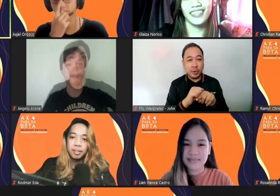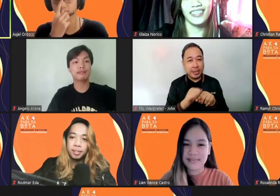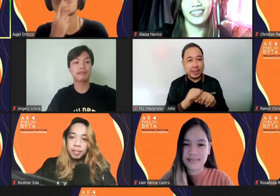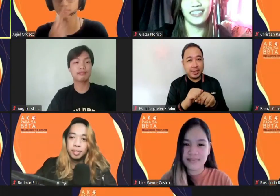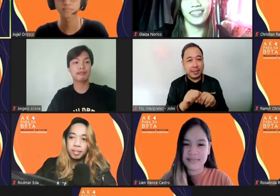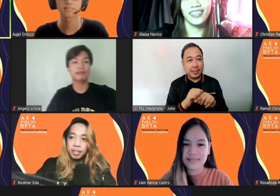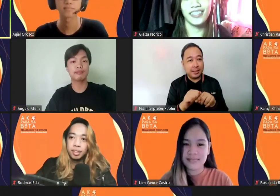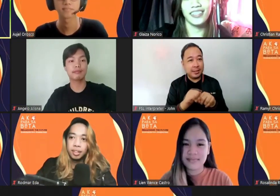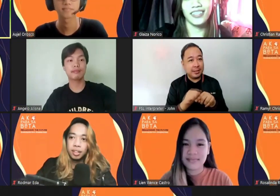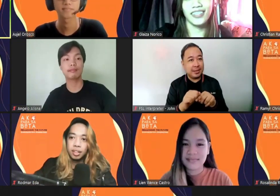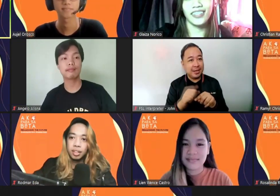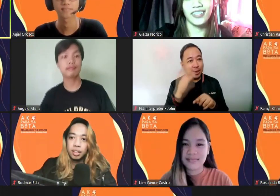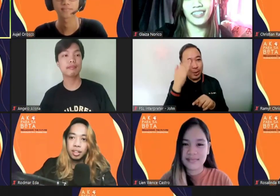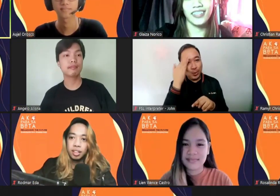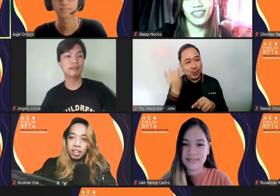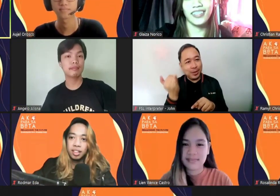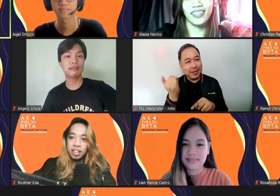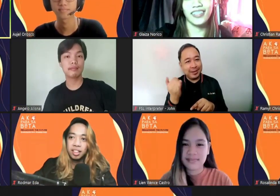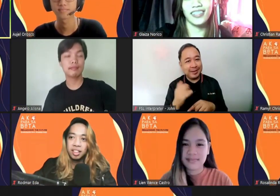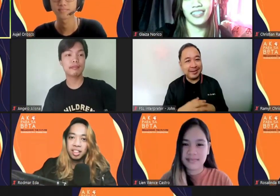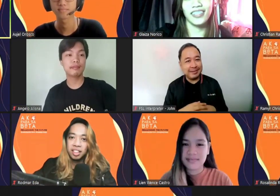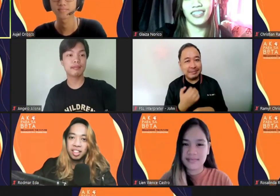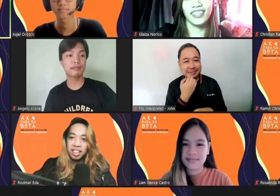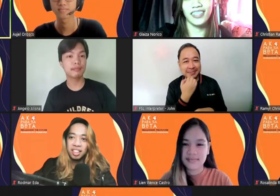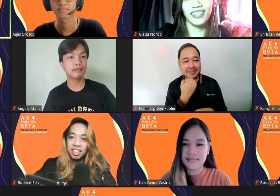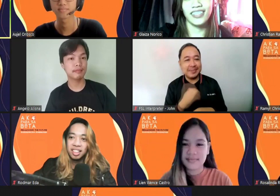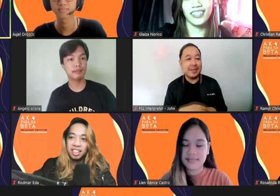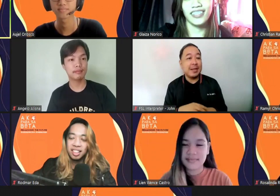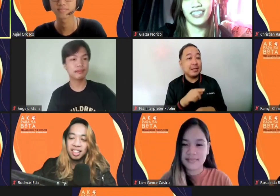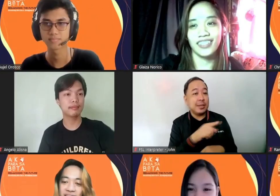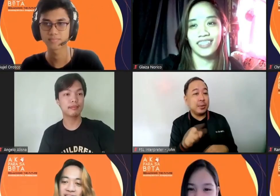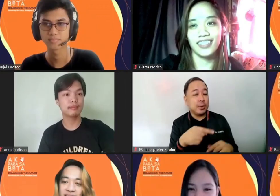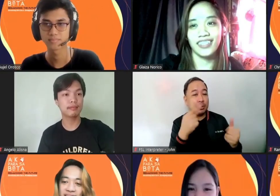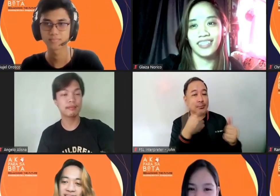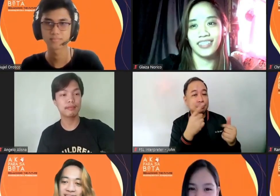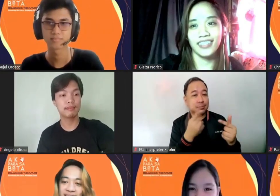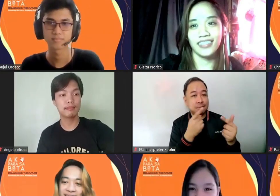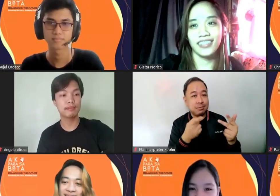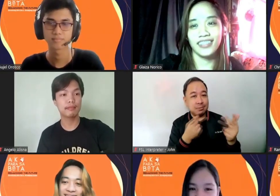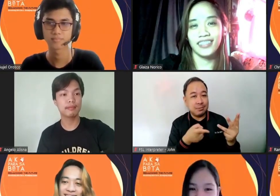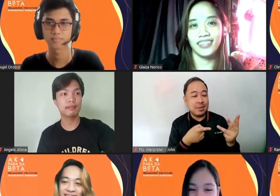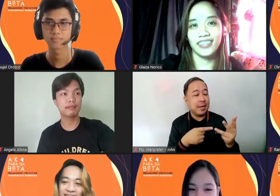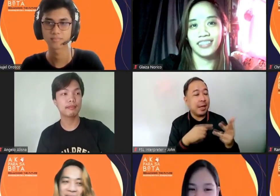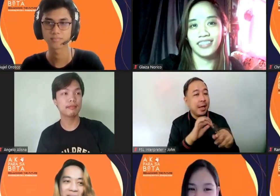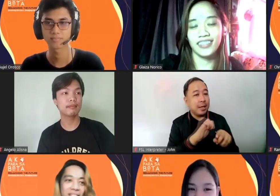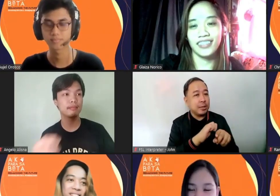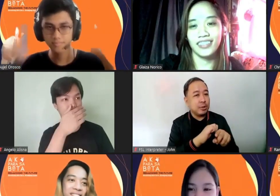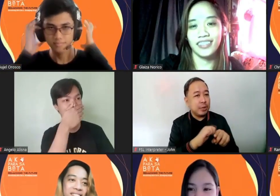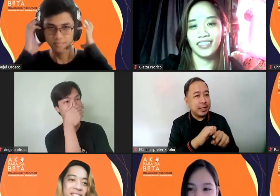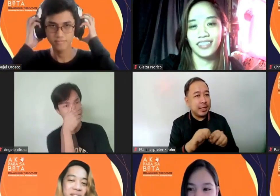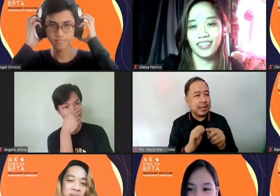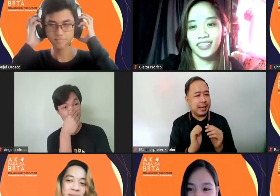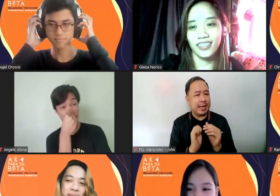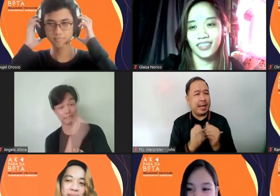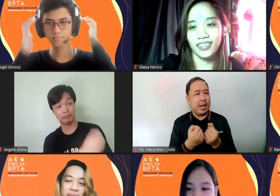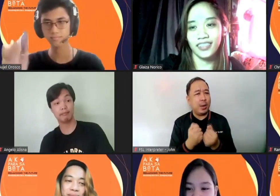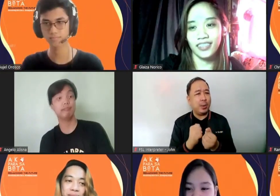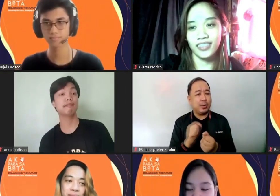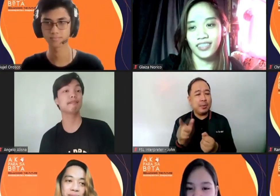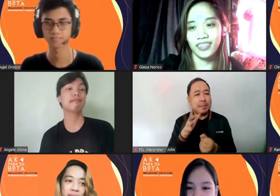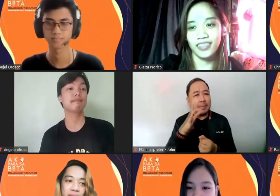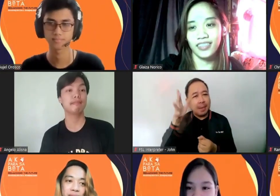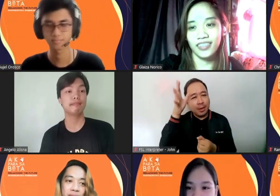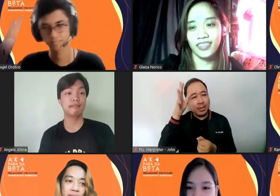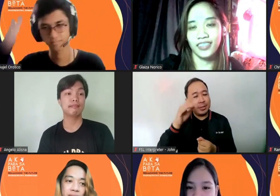bakit? Ay, mali din pala. Sa mga trainings na nabanggit ninyo, paano kaya makakasali ang mga magulang